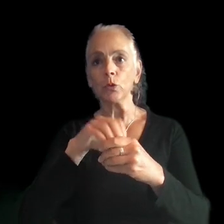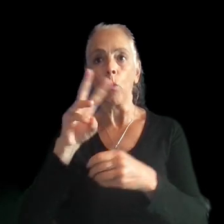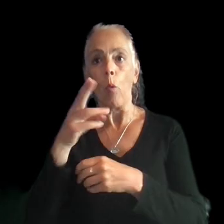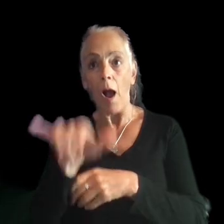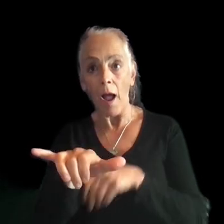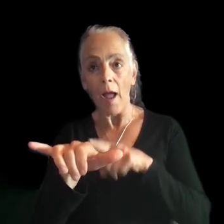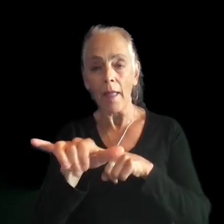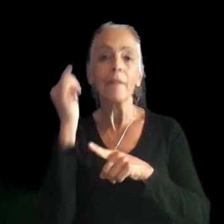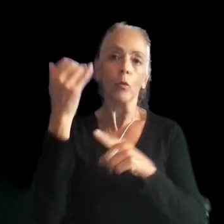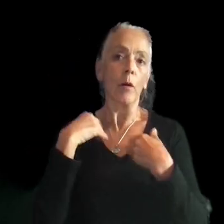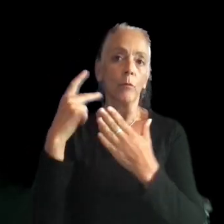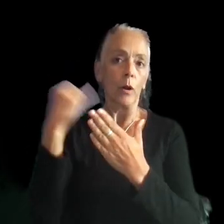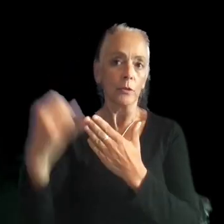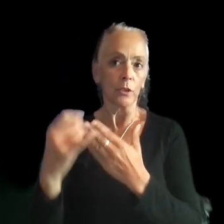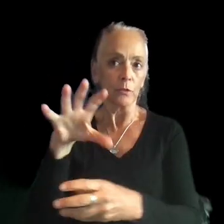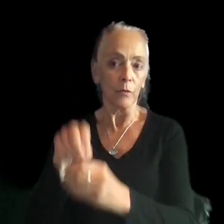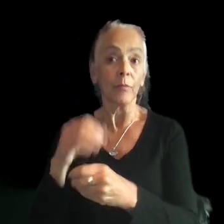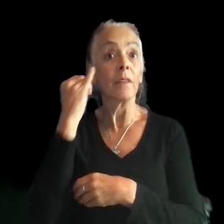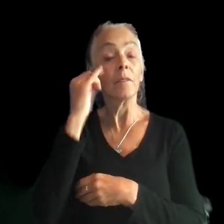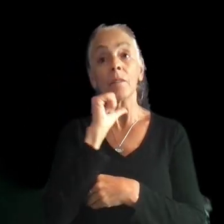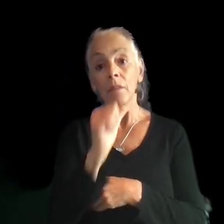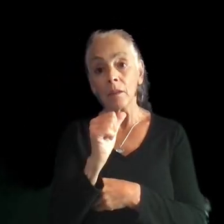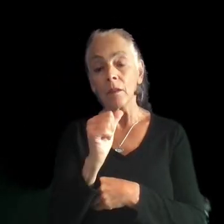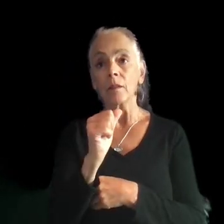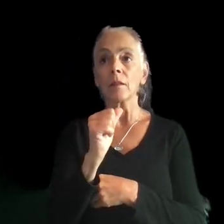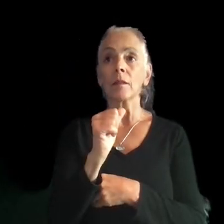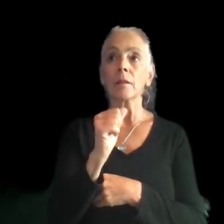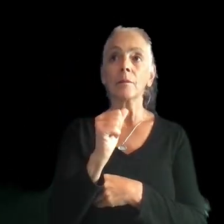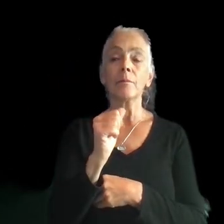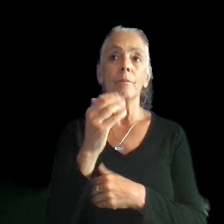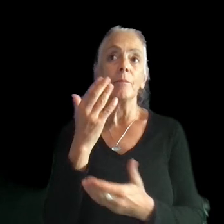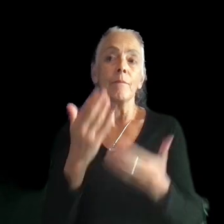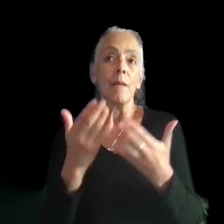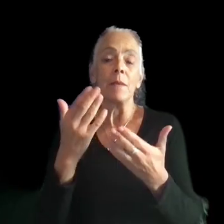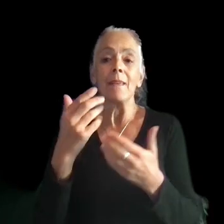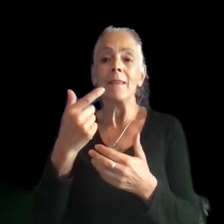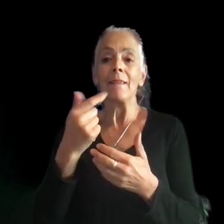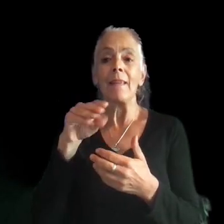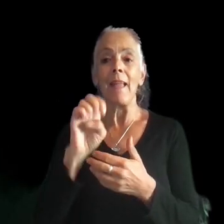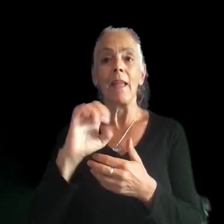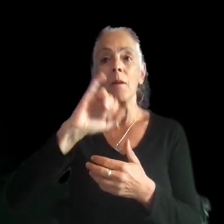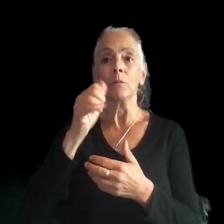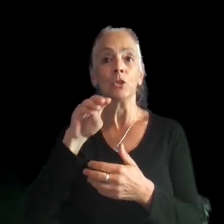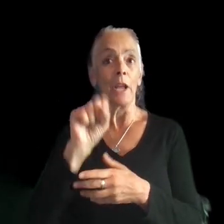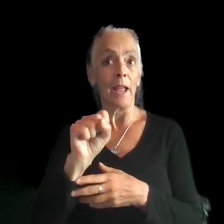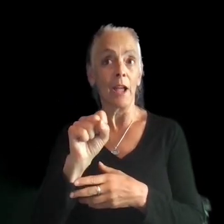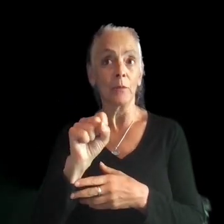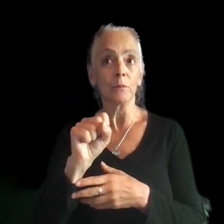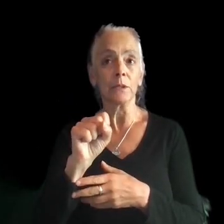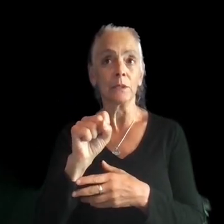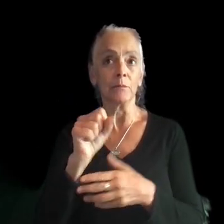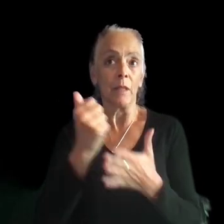projects if you don't have maybe uh game jams like help you out to figure out like how to